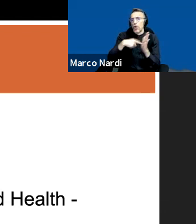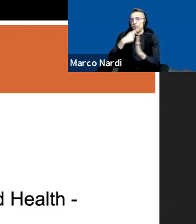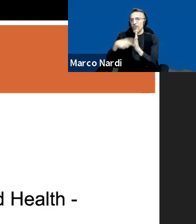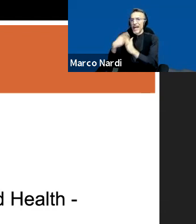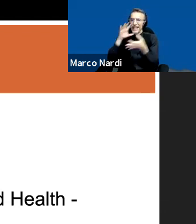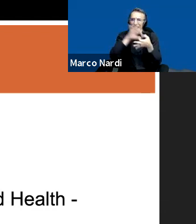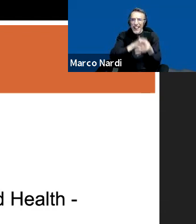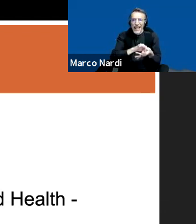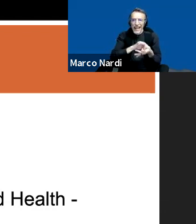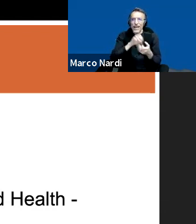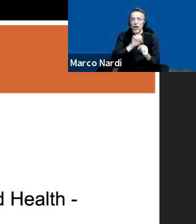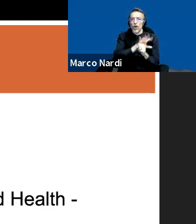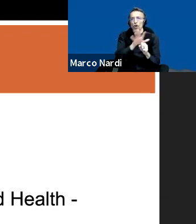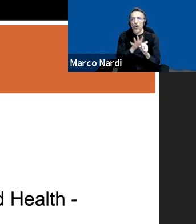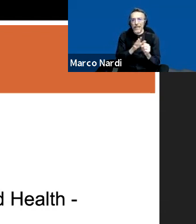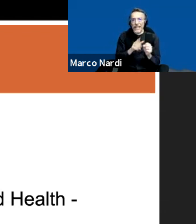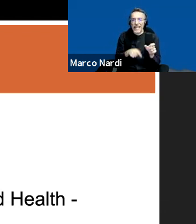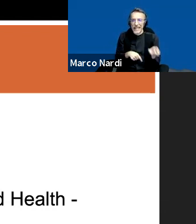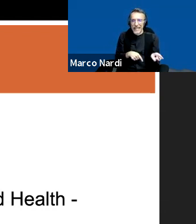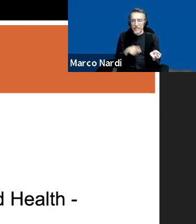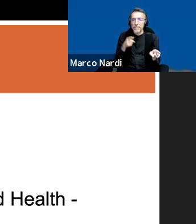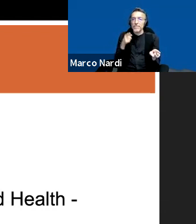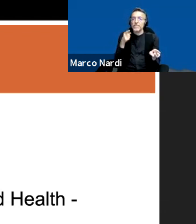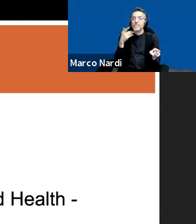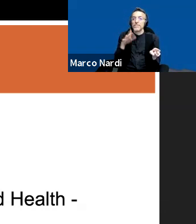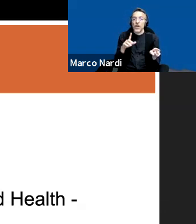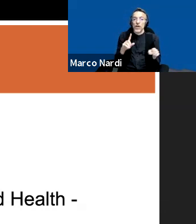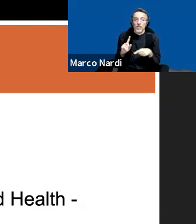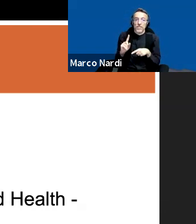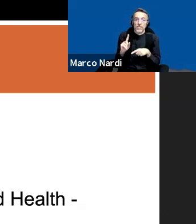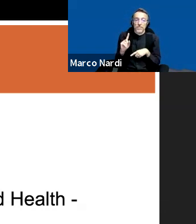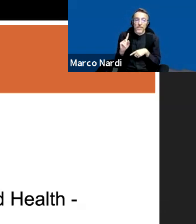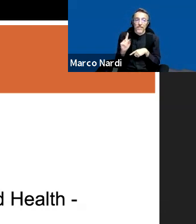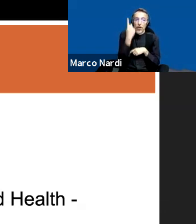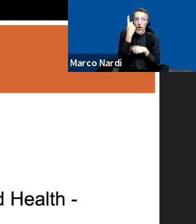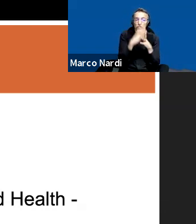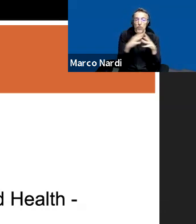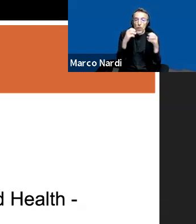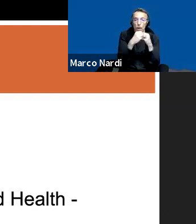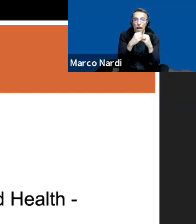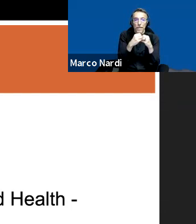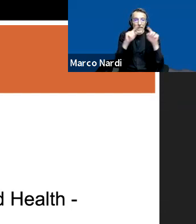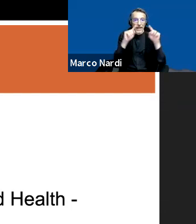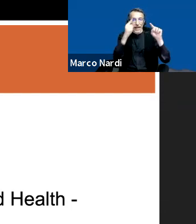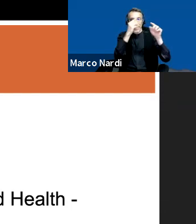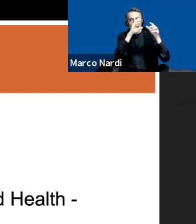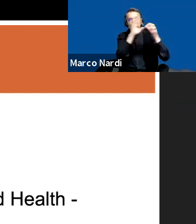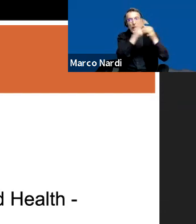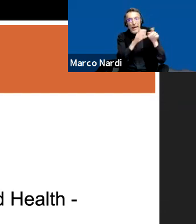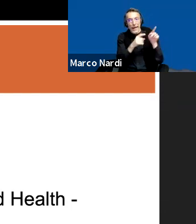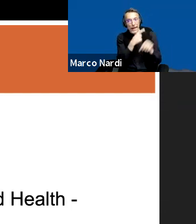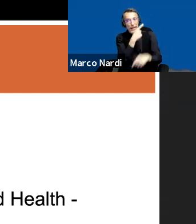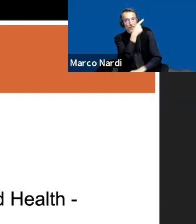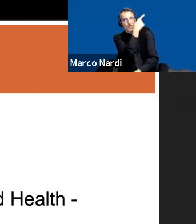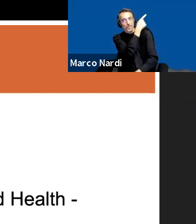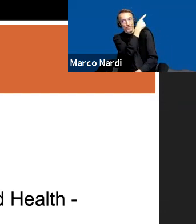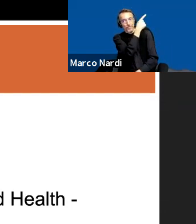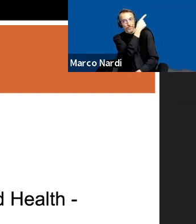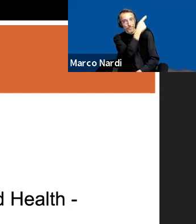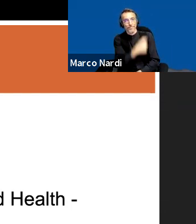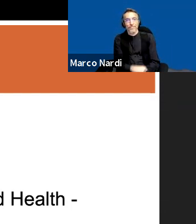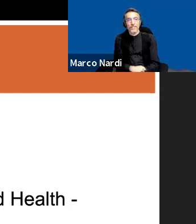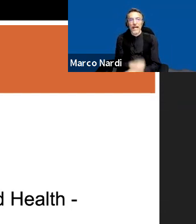COVID, which are linked on the first web link at the top there, that provides some